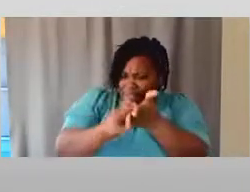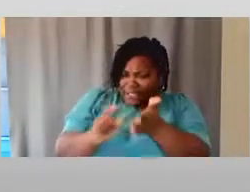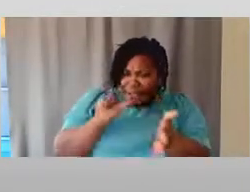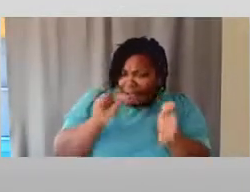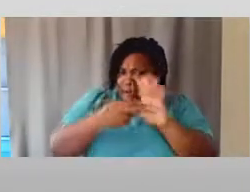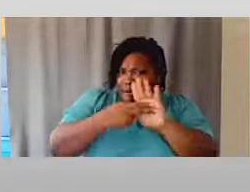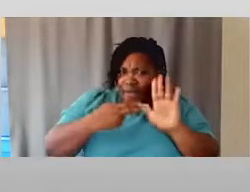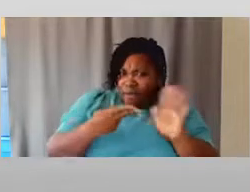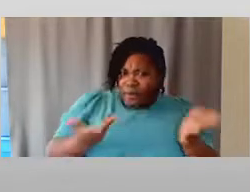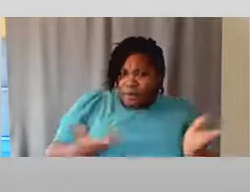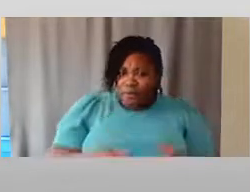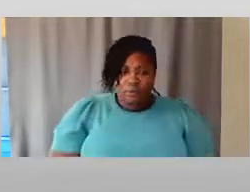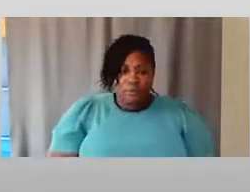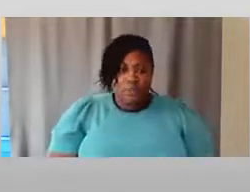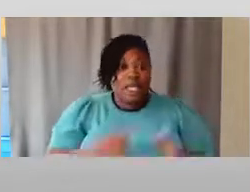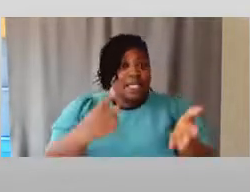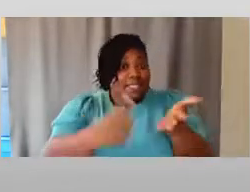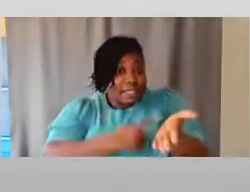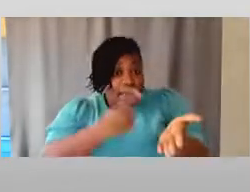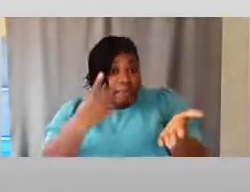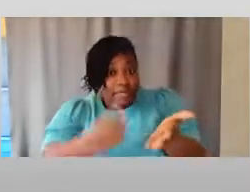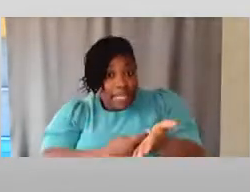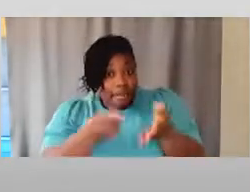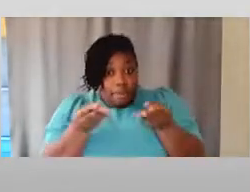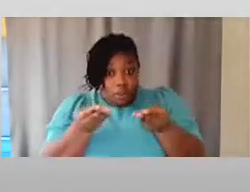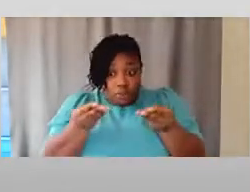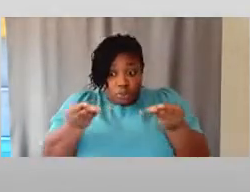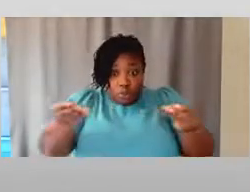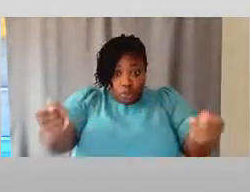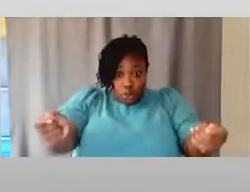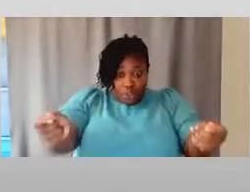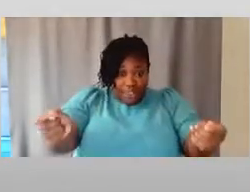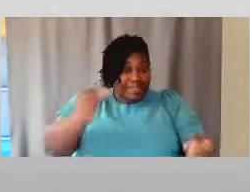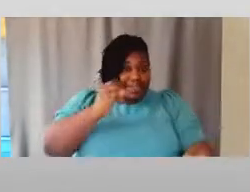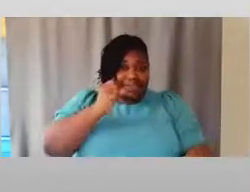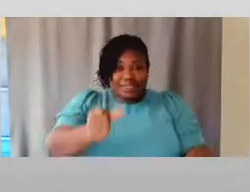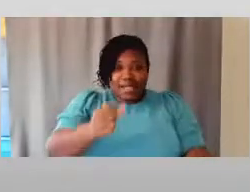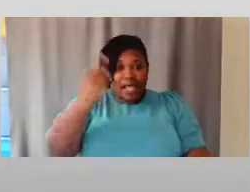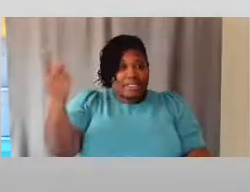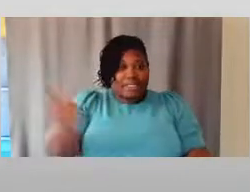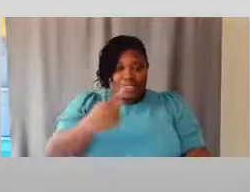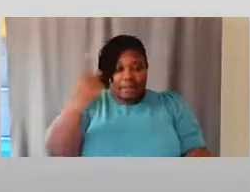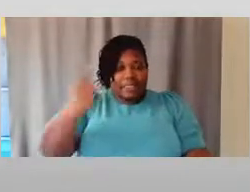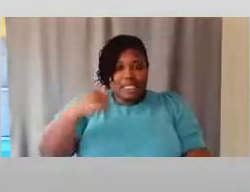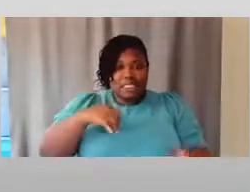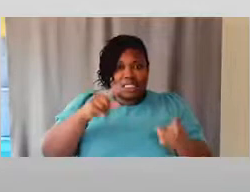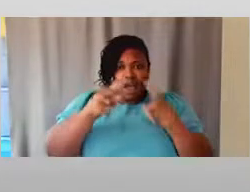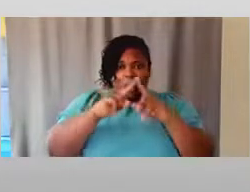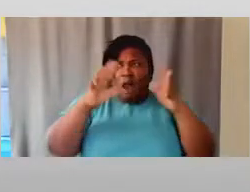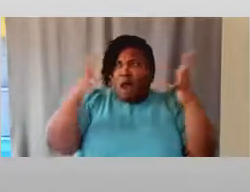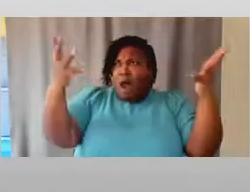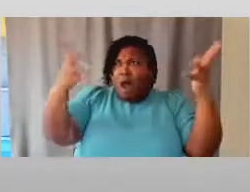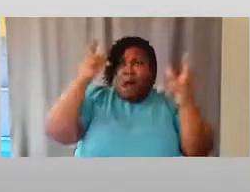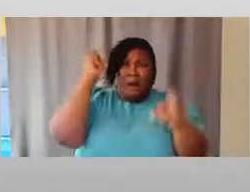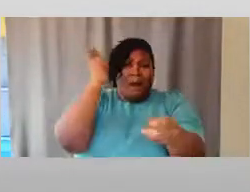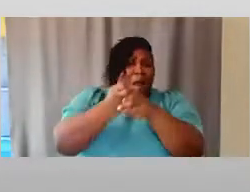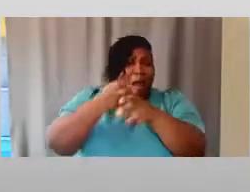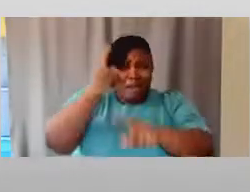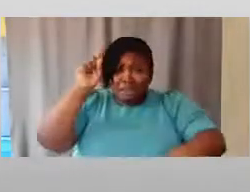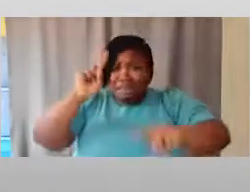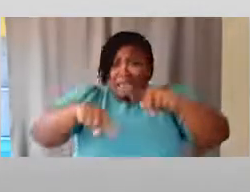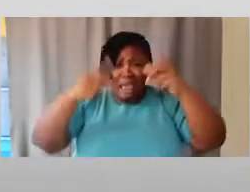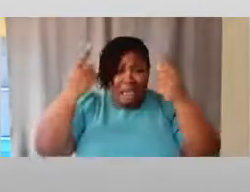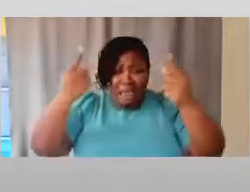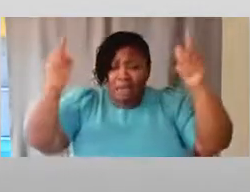Sometimes the solution to what the inaccessibility is, is not something that is so far-fetched and difficult to do. But